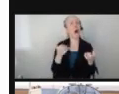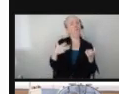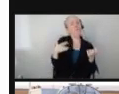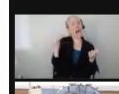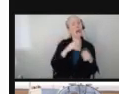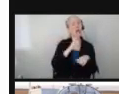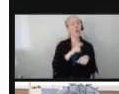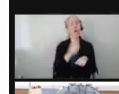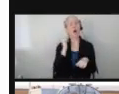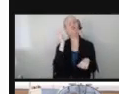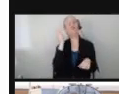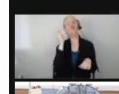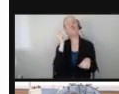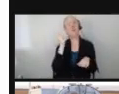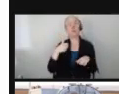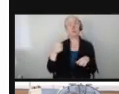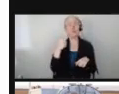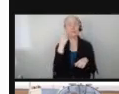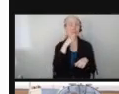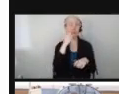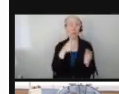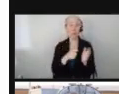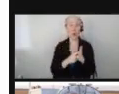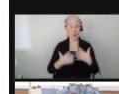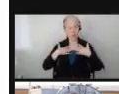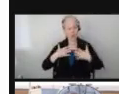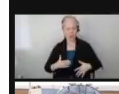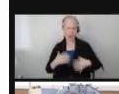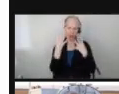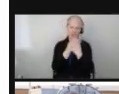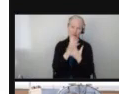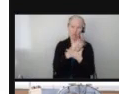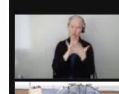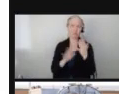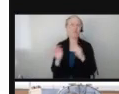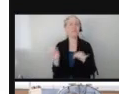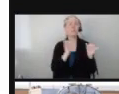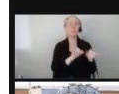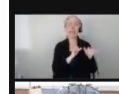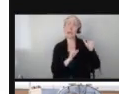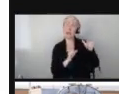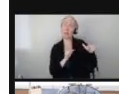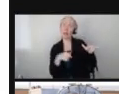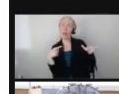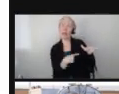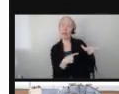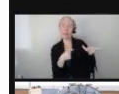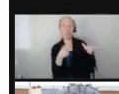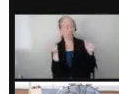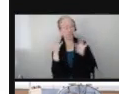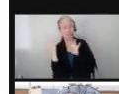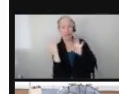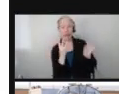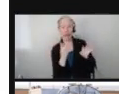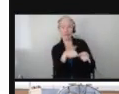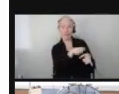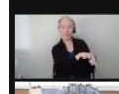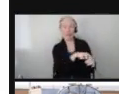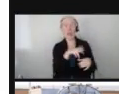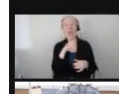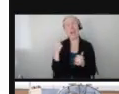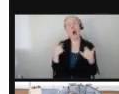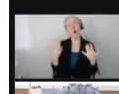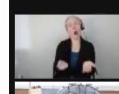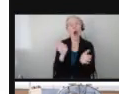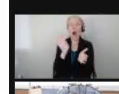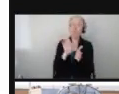there is no health screening. It's just like getting on an airplane. I want it to be something affordable that I can buy a ticket on my salary. I don't have to be super rich. I